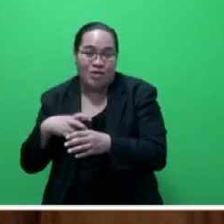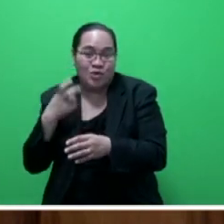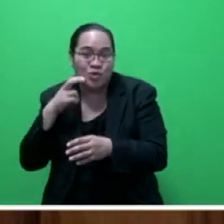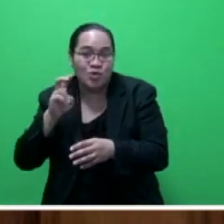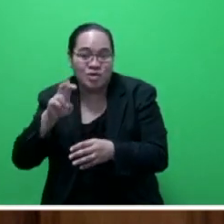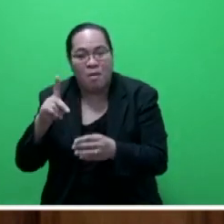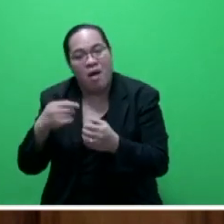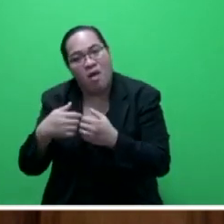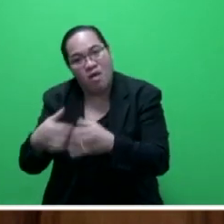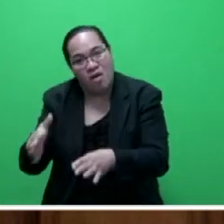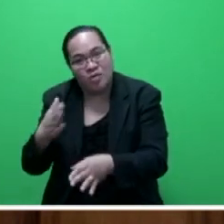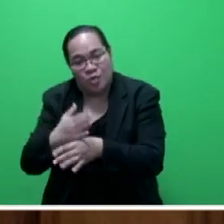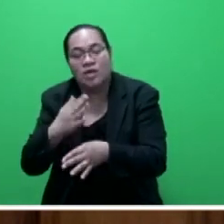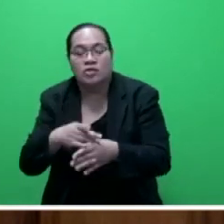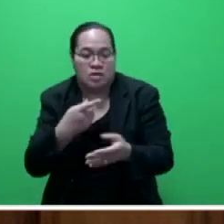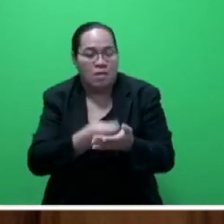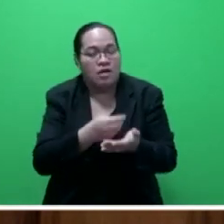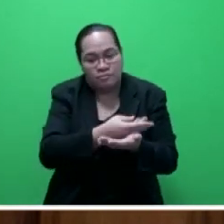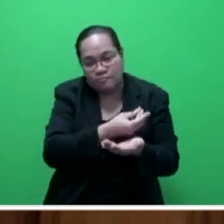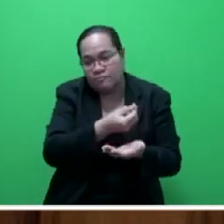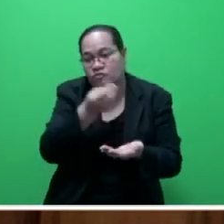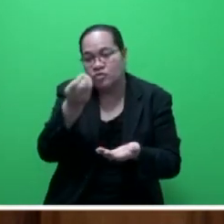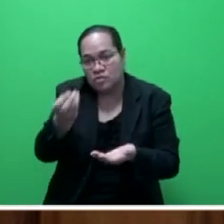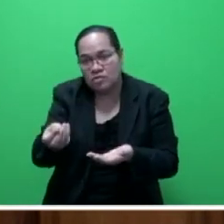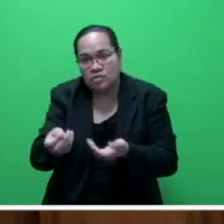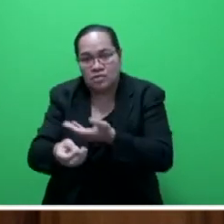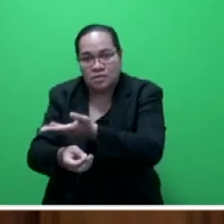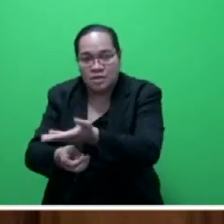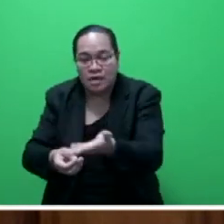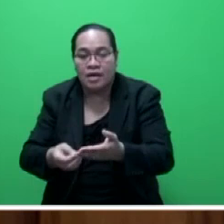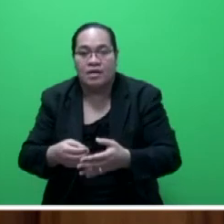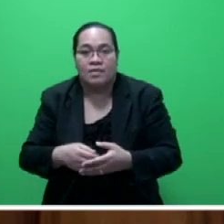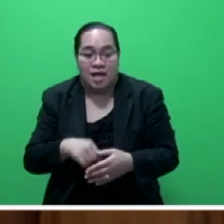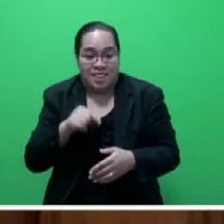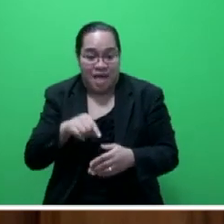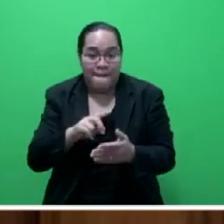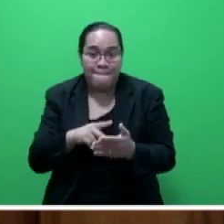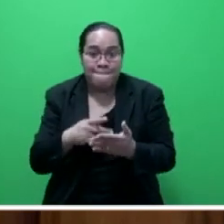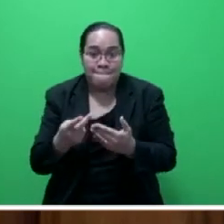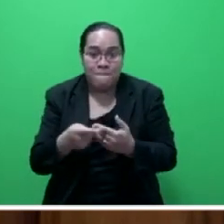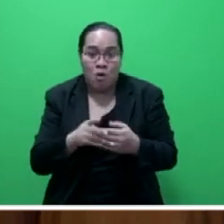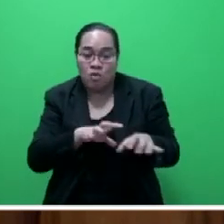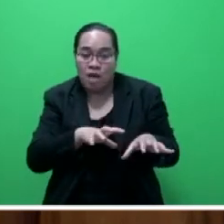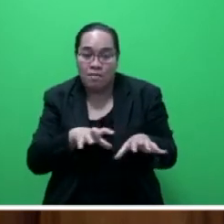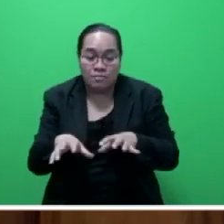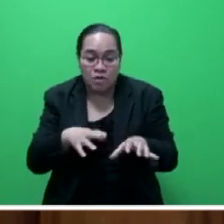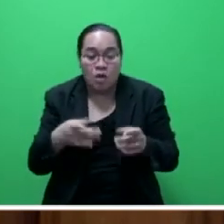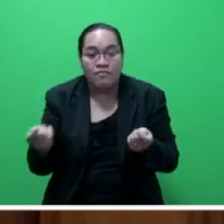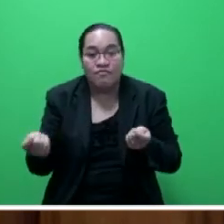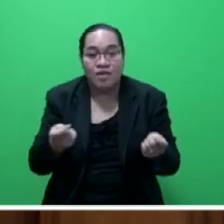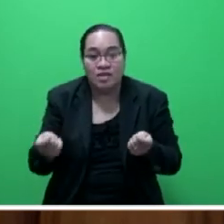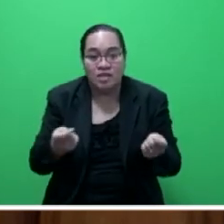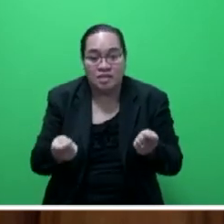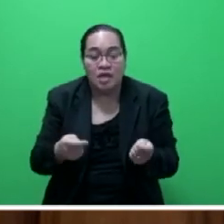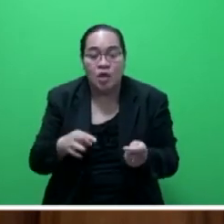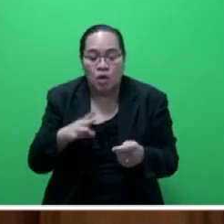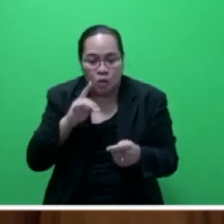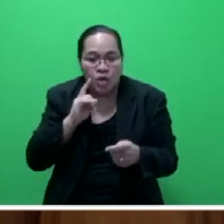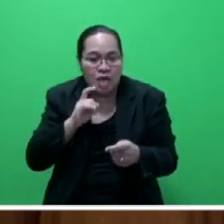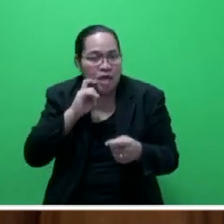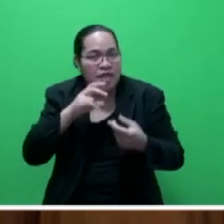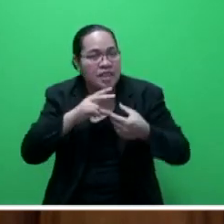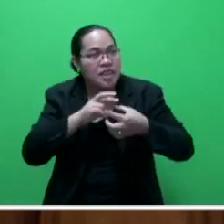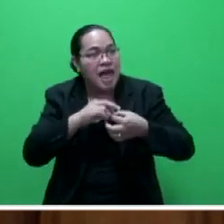to COVID-19. This program is being facilitated with Conservation